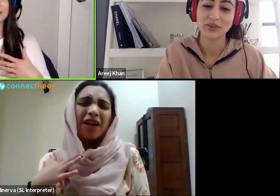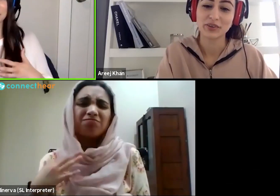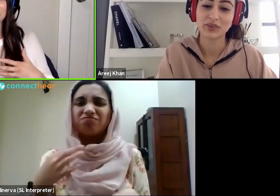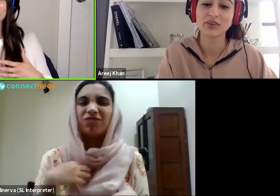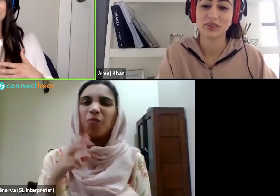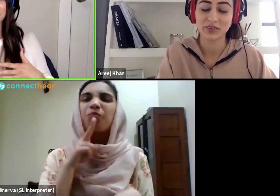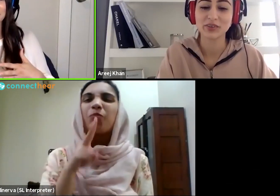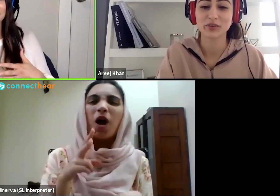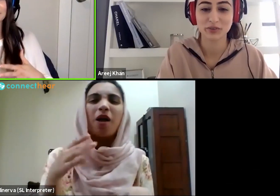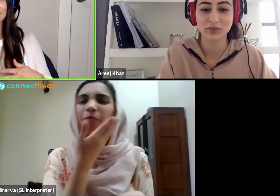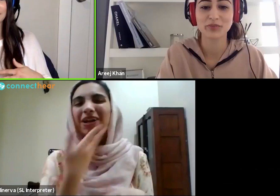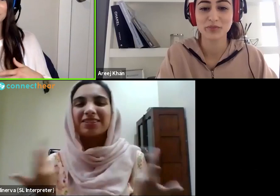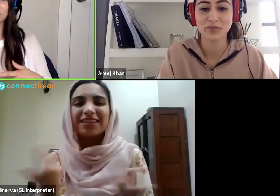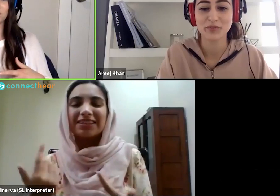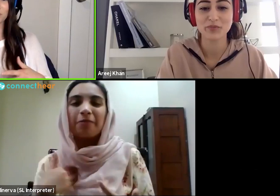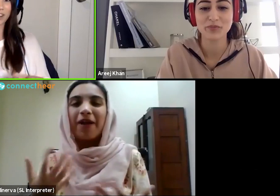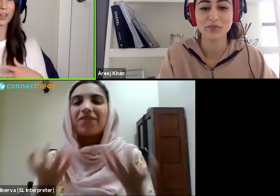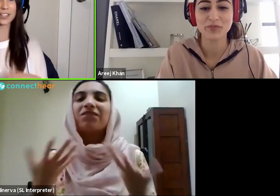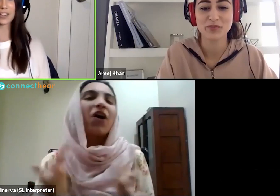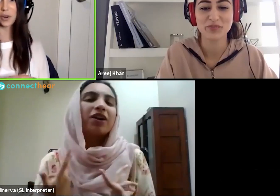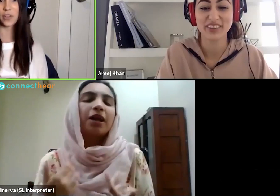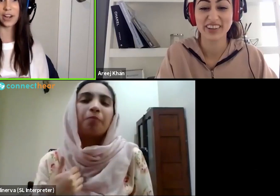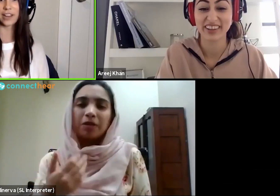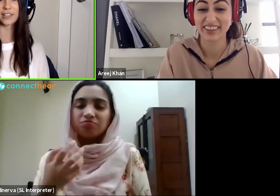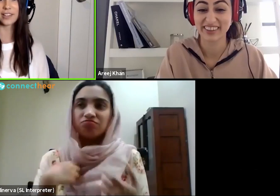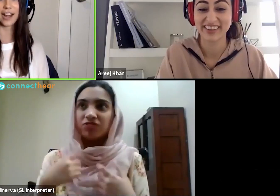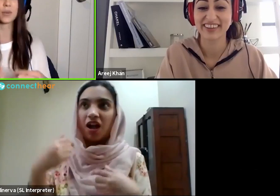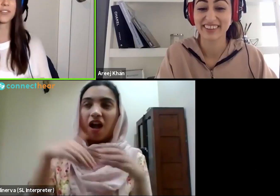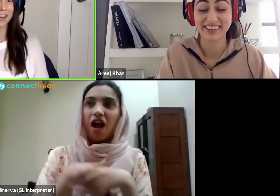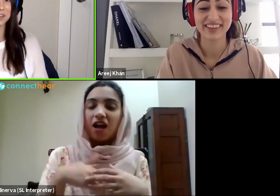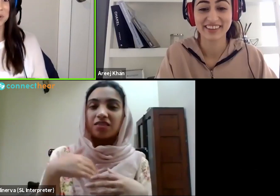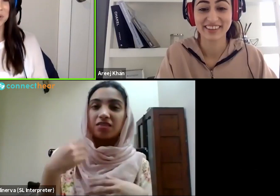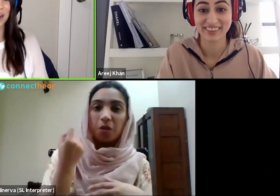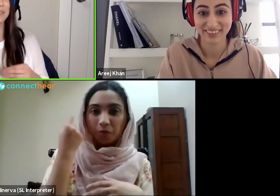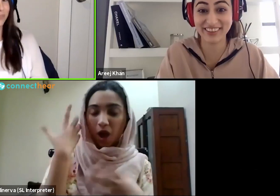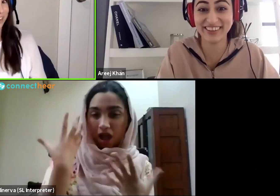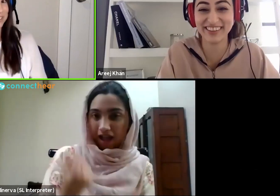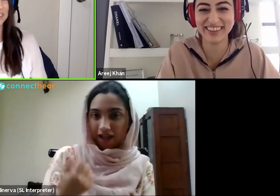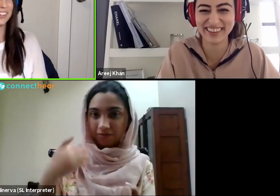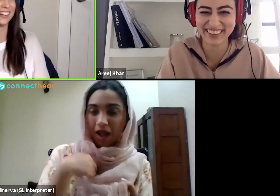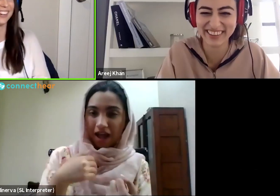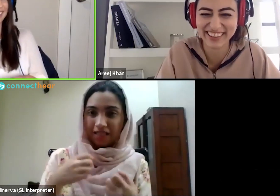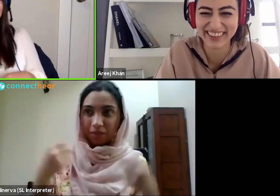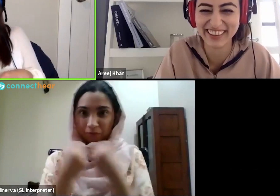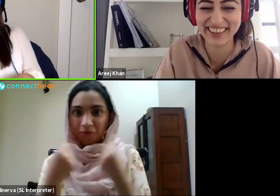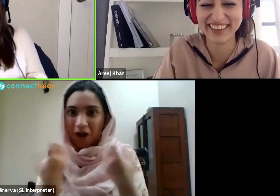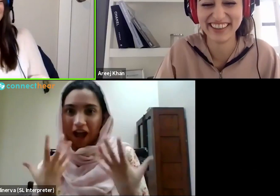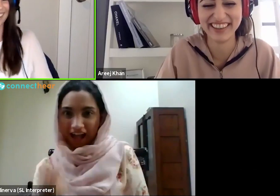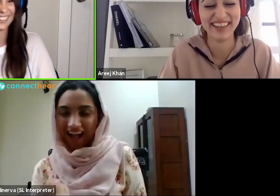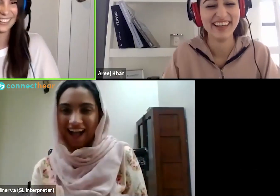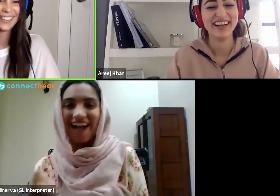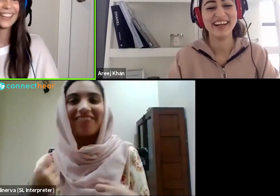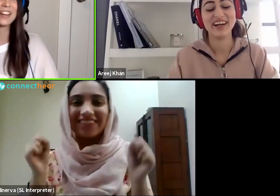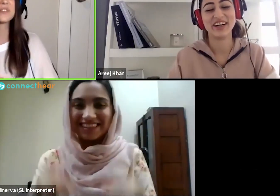hot temper personality. I don't like to take no for an answer. I will fight you. I will fight you.